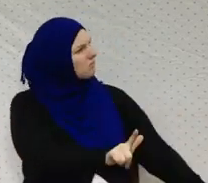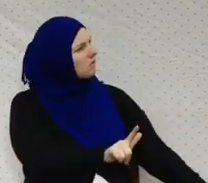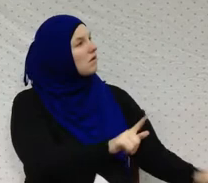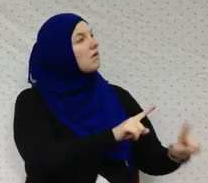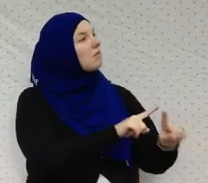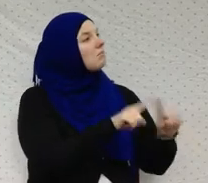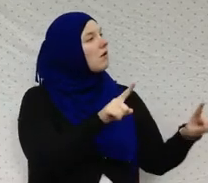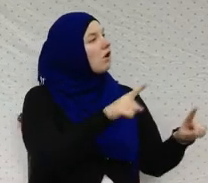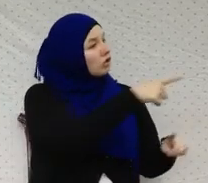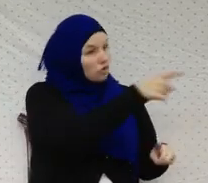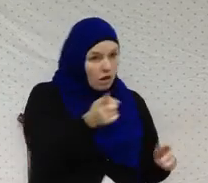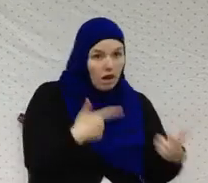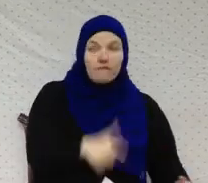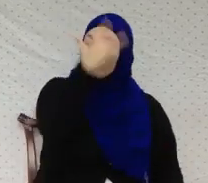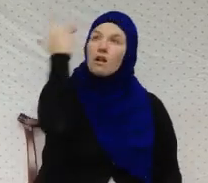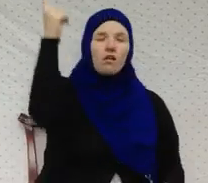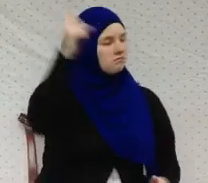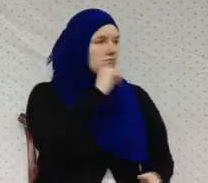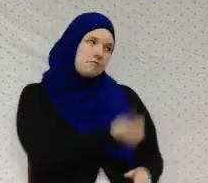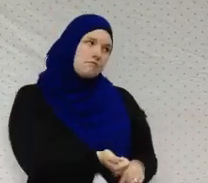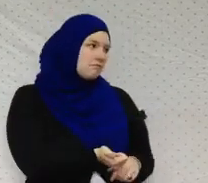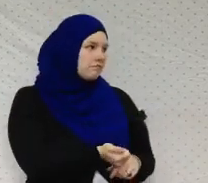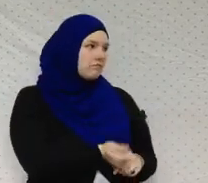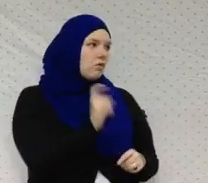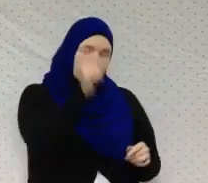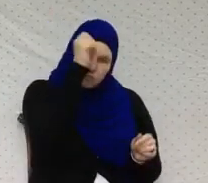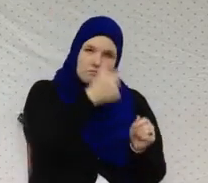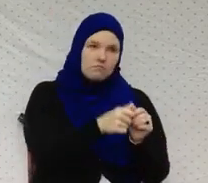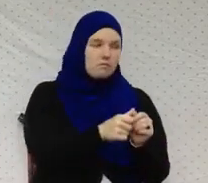make mistakes, but you're not allowed to forget Allah.